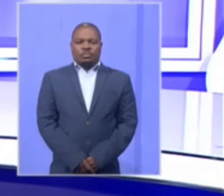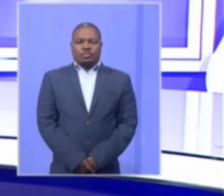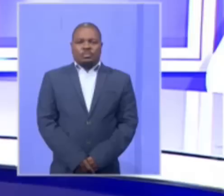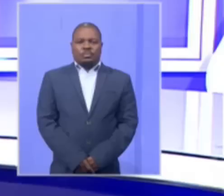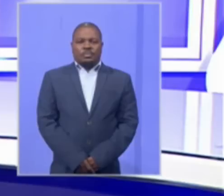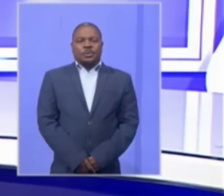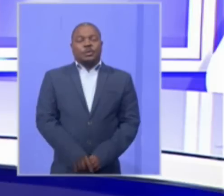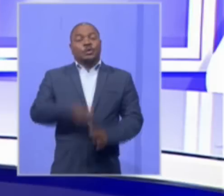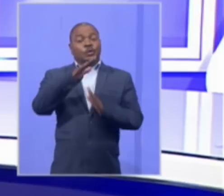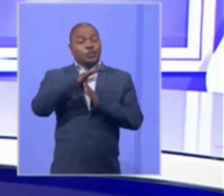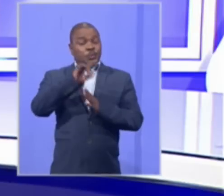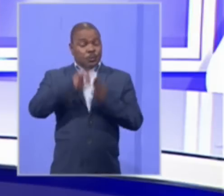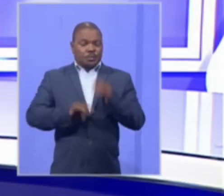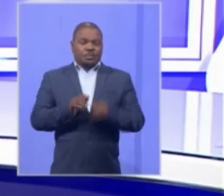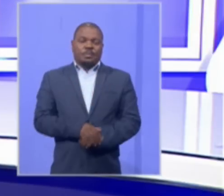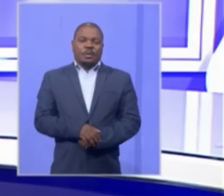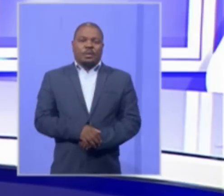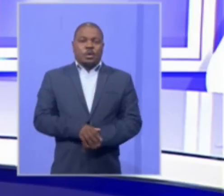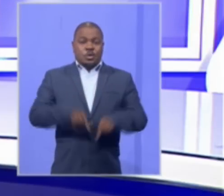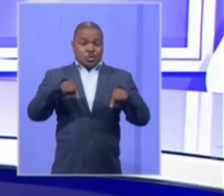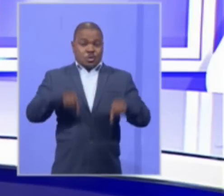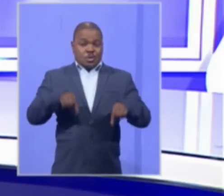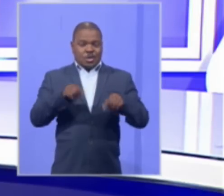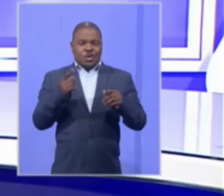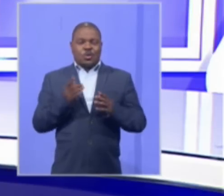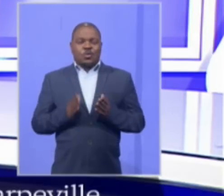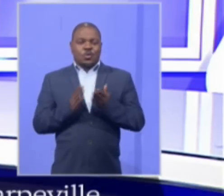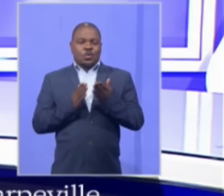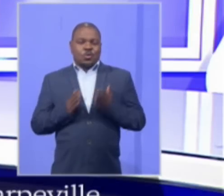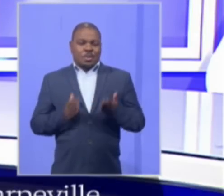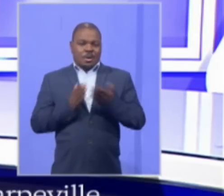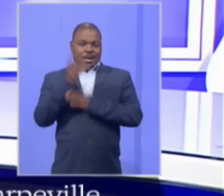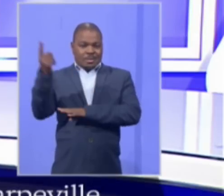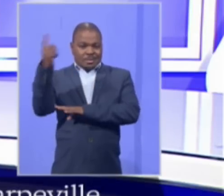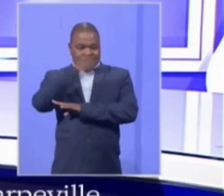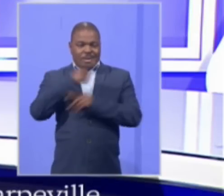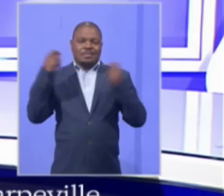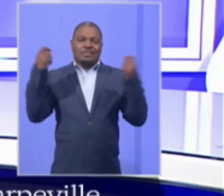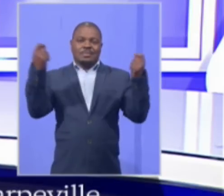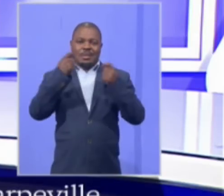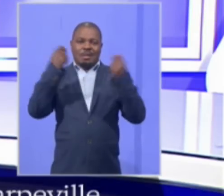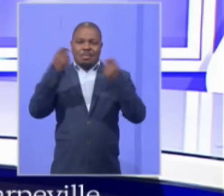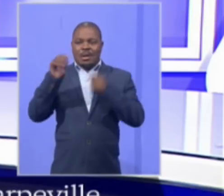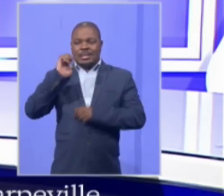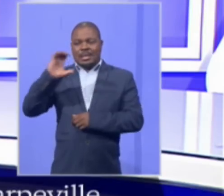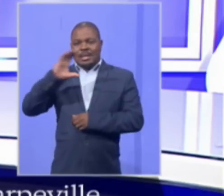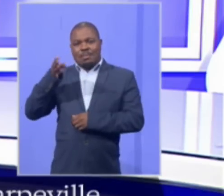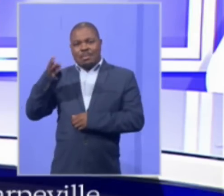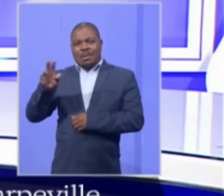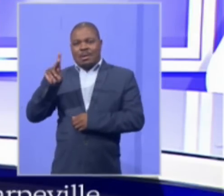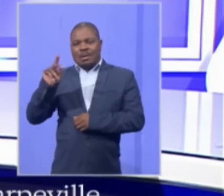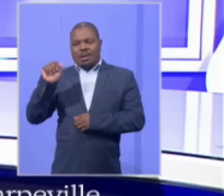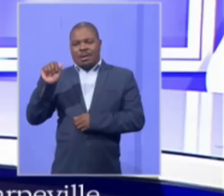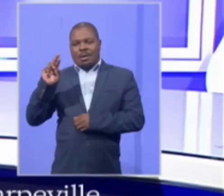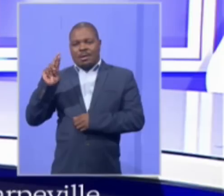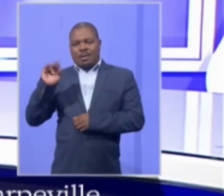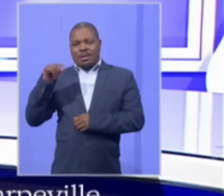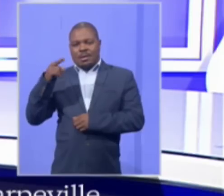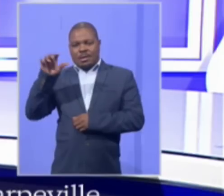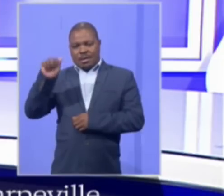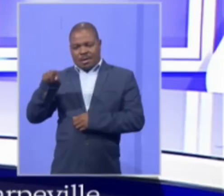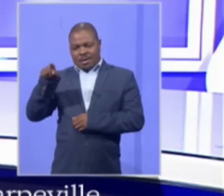Tšeo di etilego pele moketeko wa letšatši la ditokelo tša botho o be o swerwe ka Kariga ka Eastern Cape mongwaga